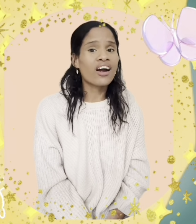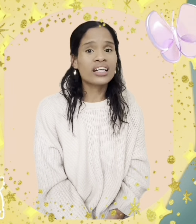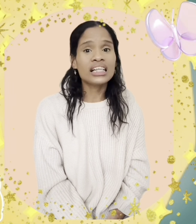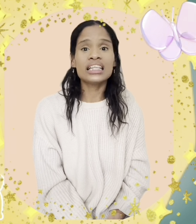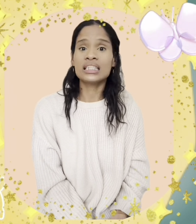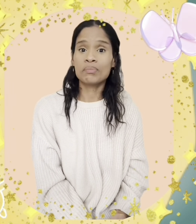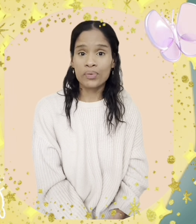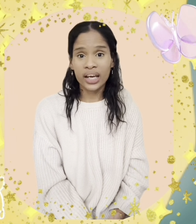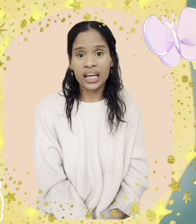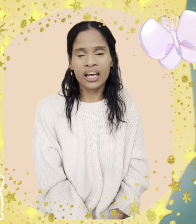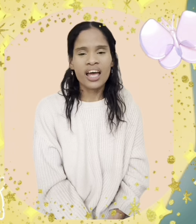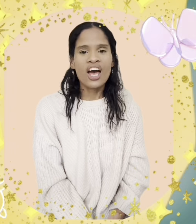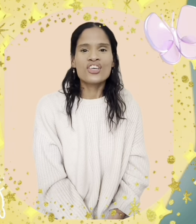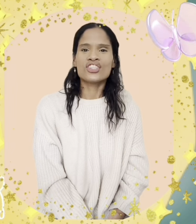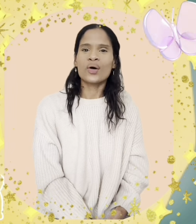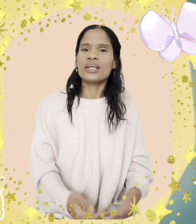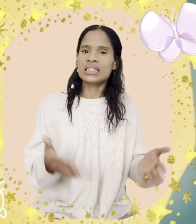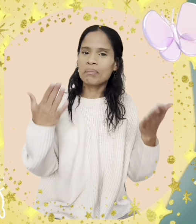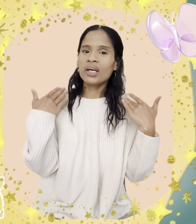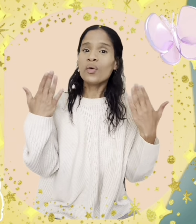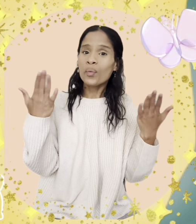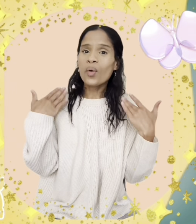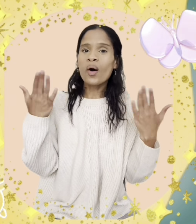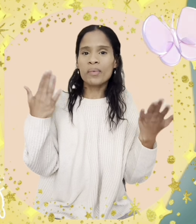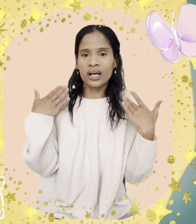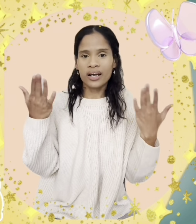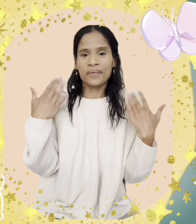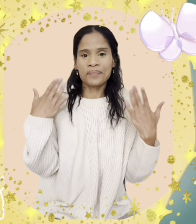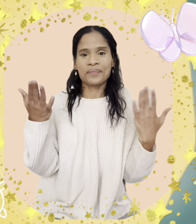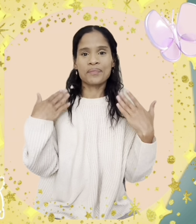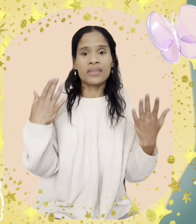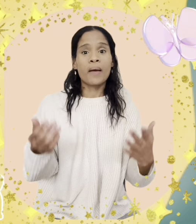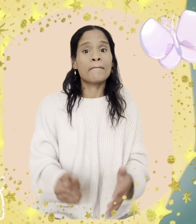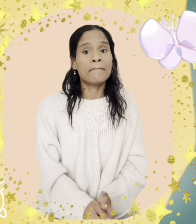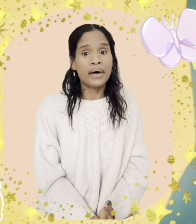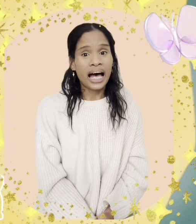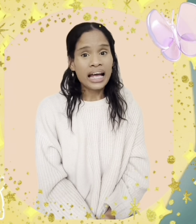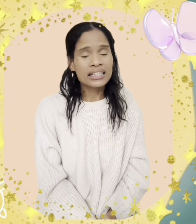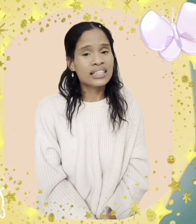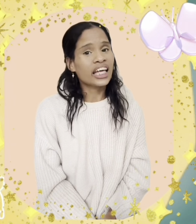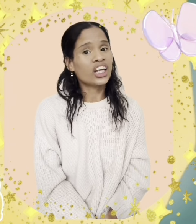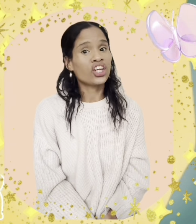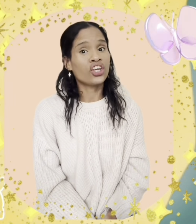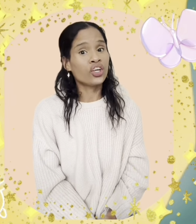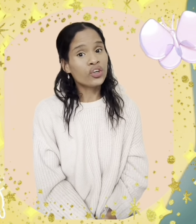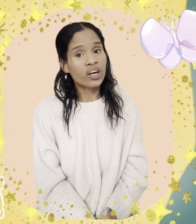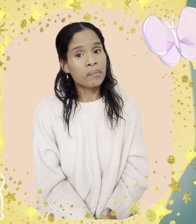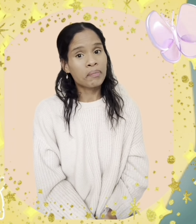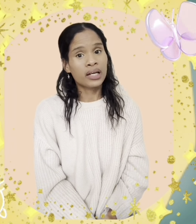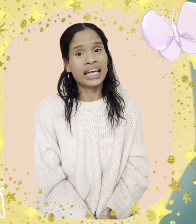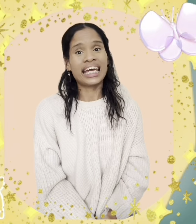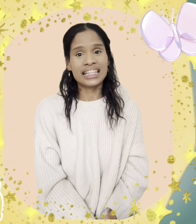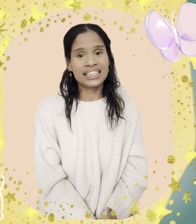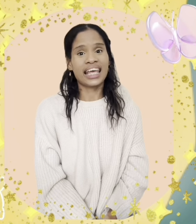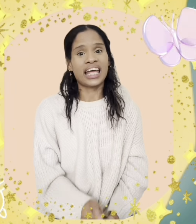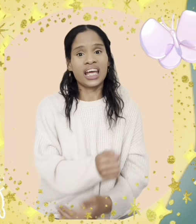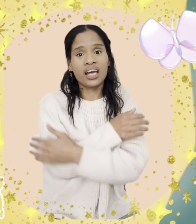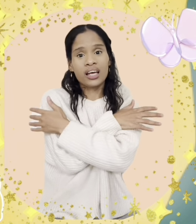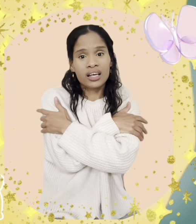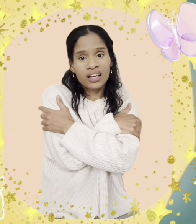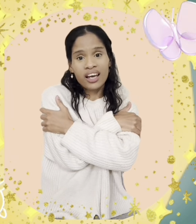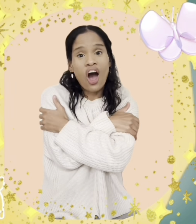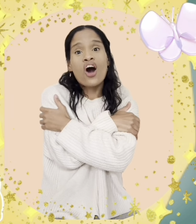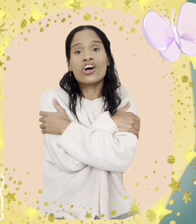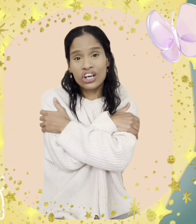it's currently spring. So it's a bit warmer. But in Europe, it's